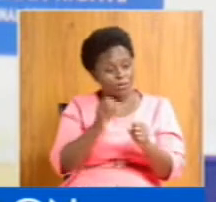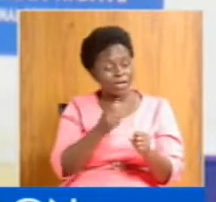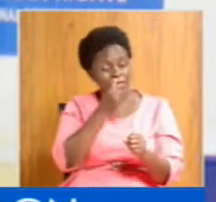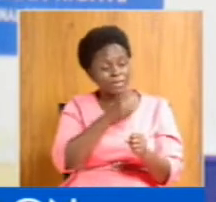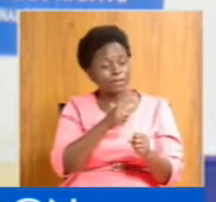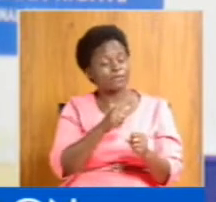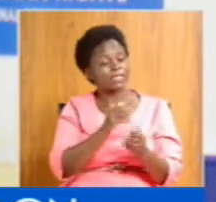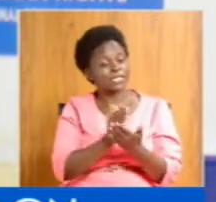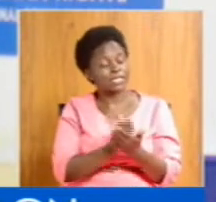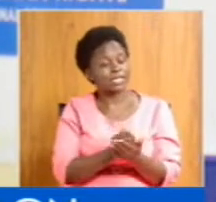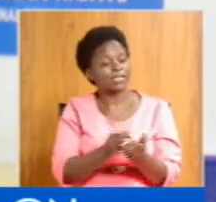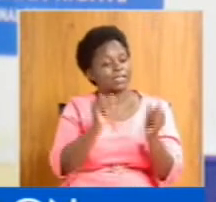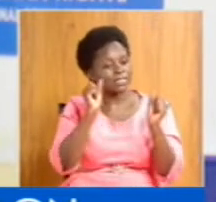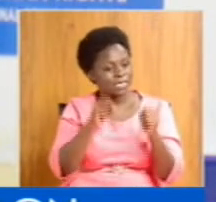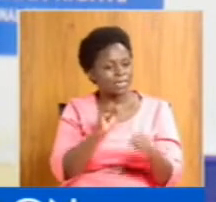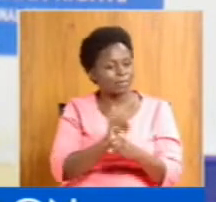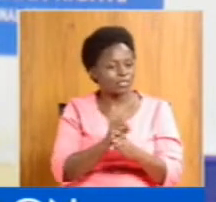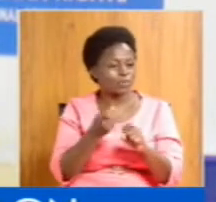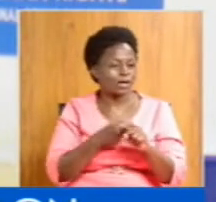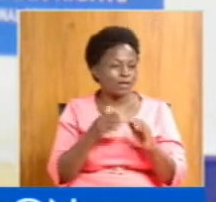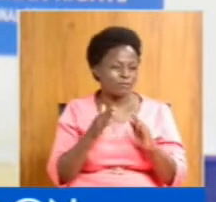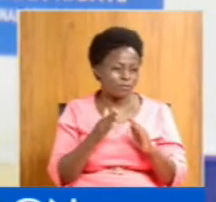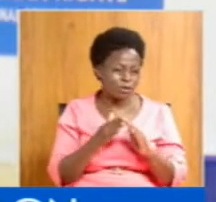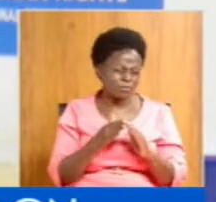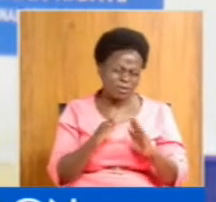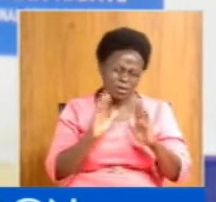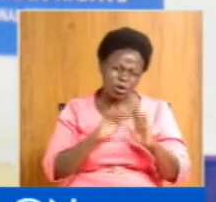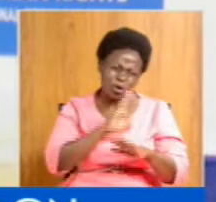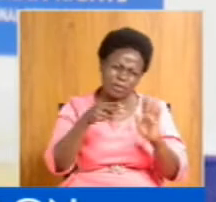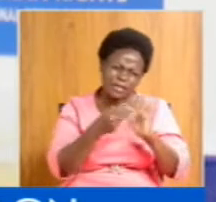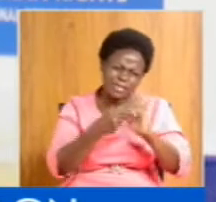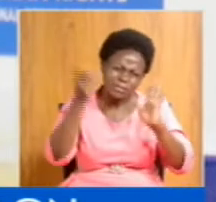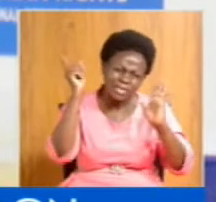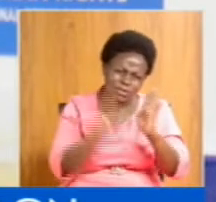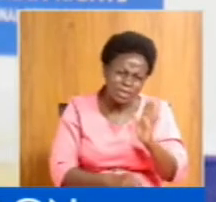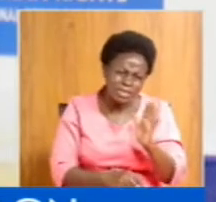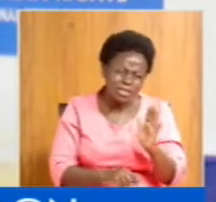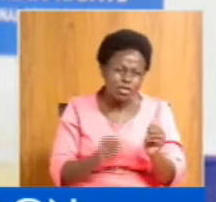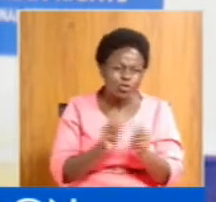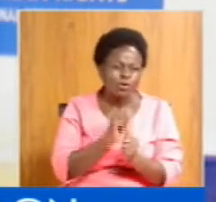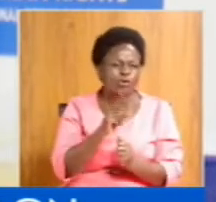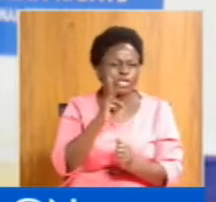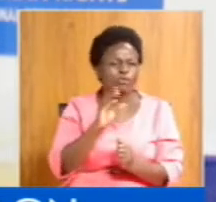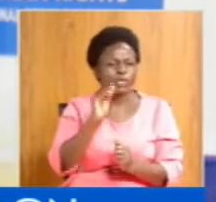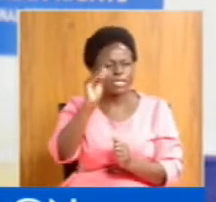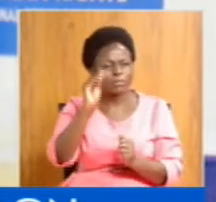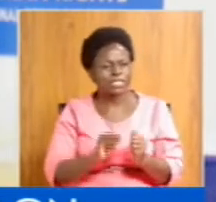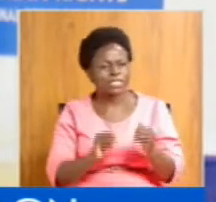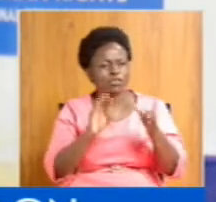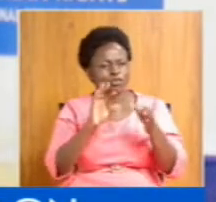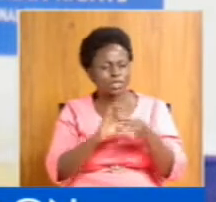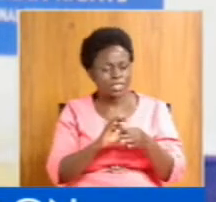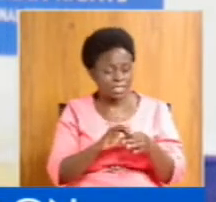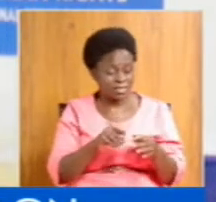sector, they should also do remote working. What is the implication of this? With only 20 percent of the households connected